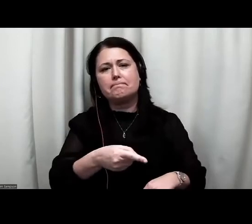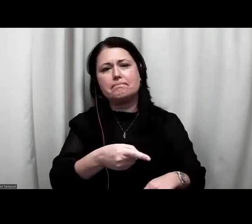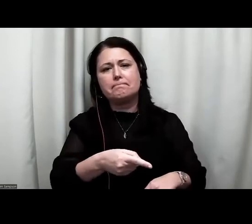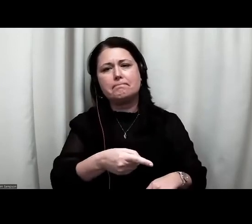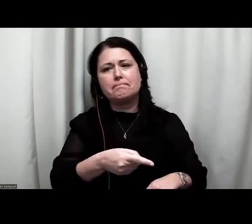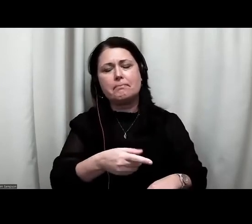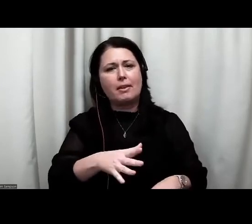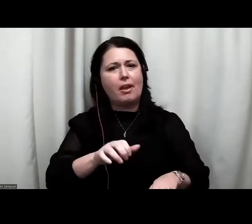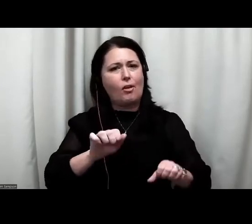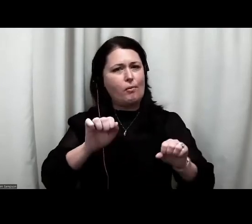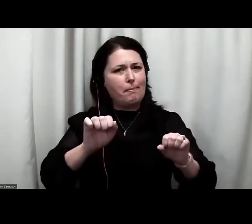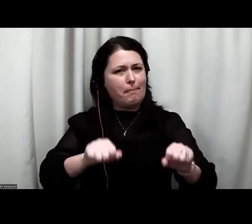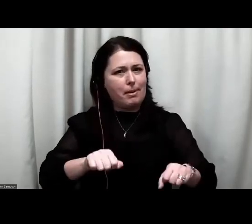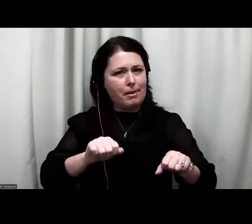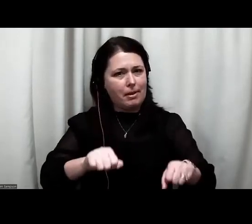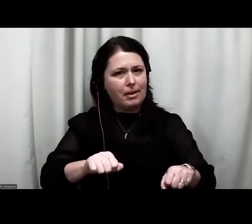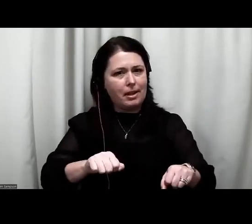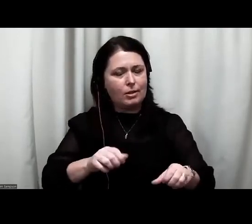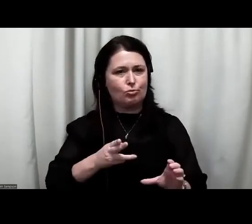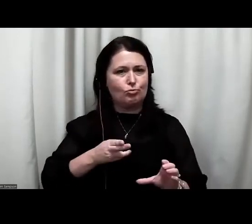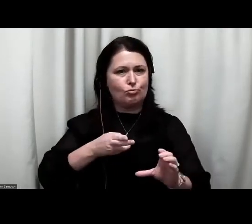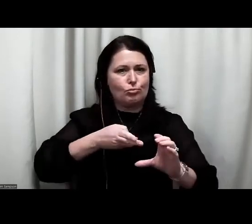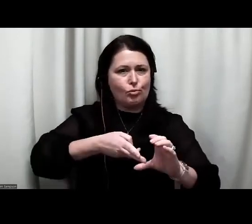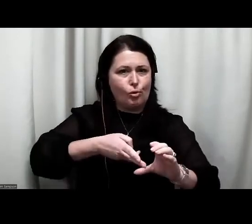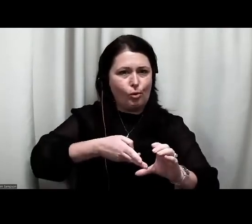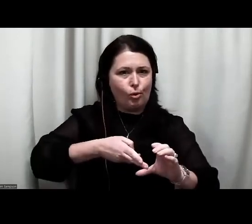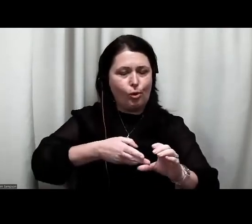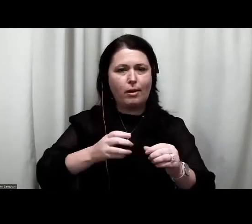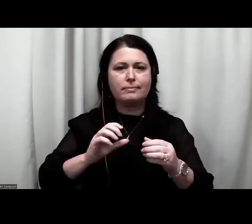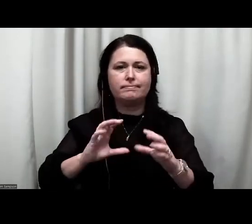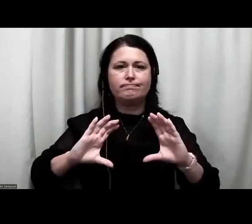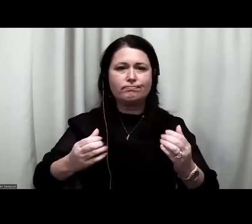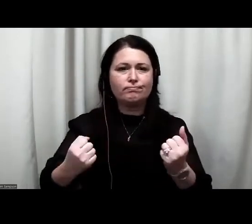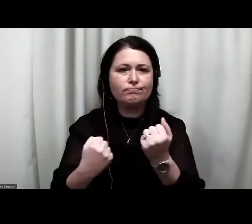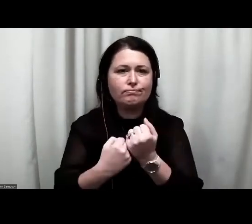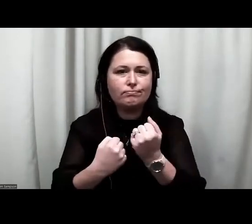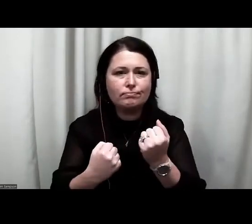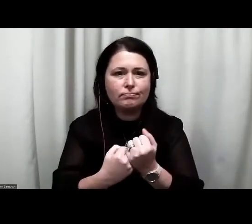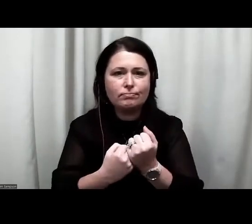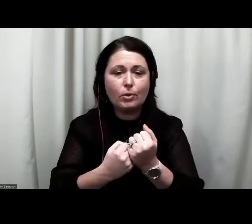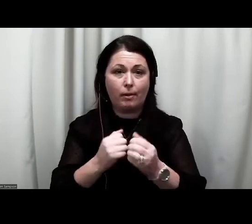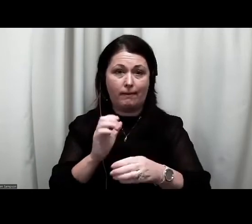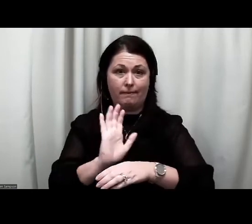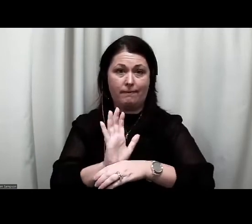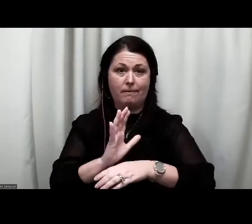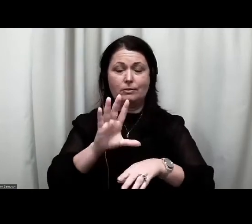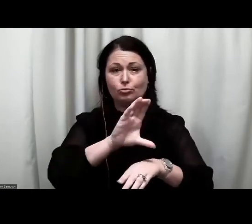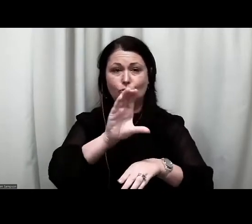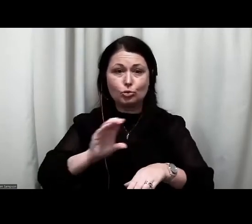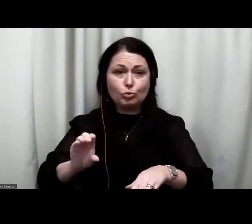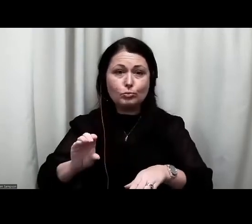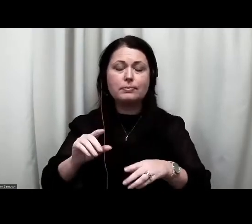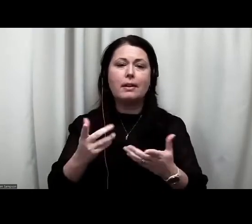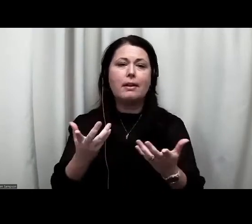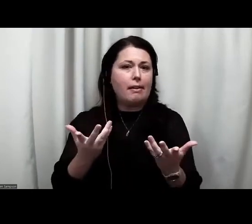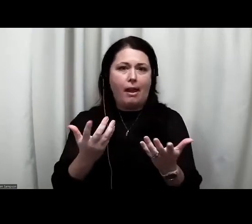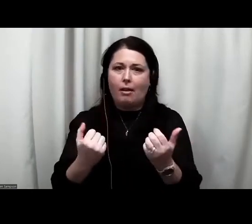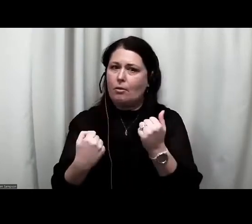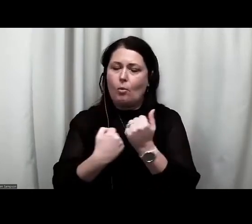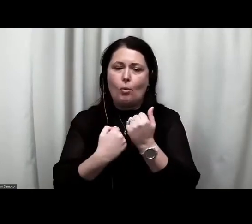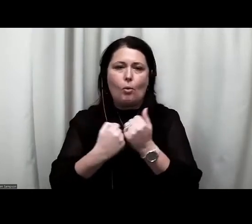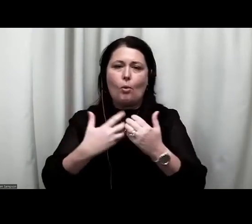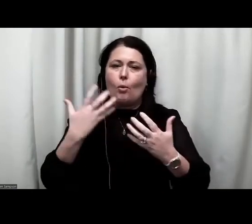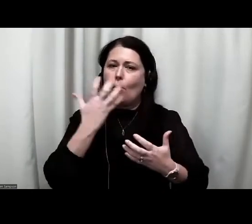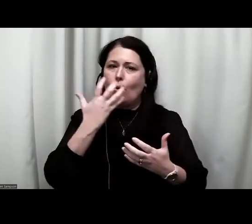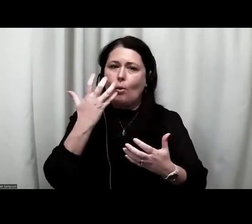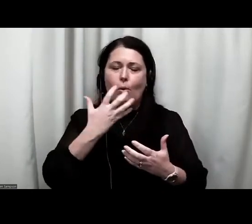their ability to participate in a support group virtually that has gotten them through